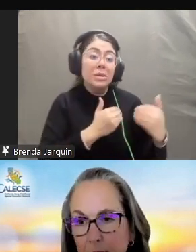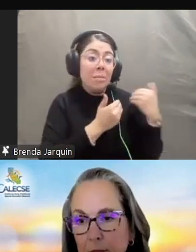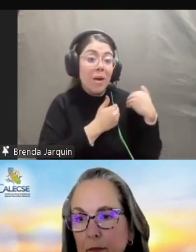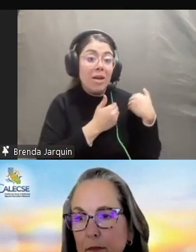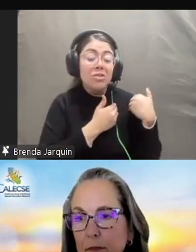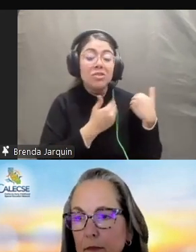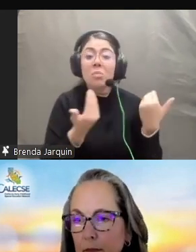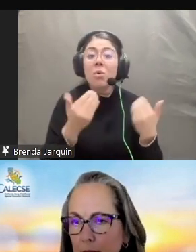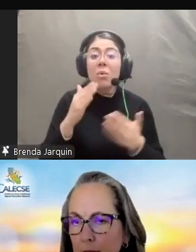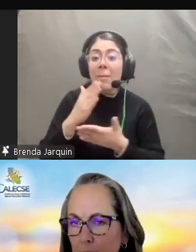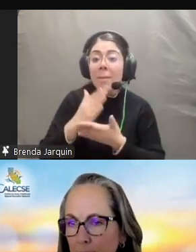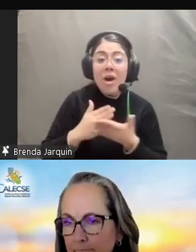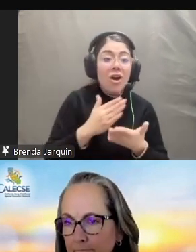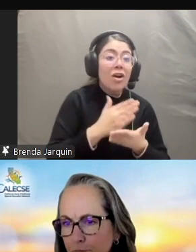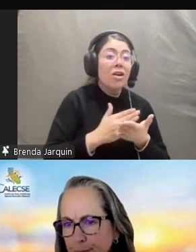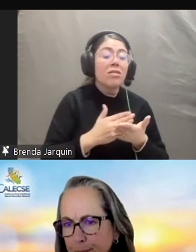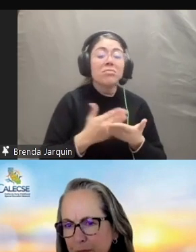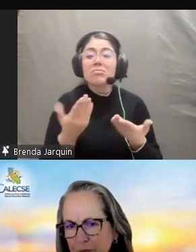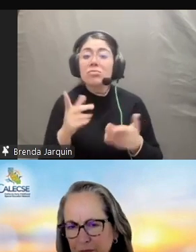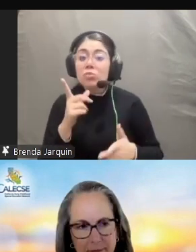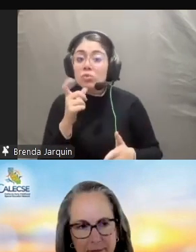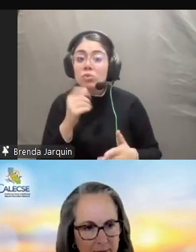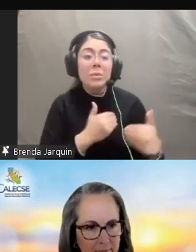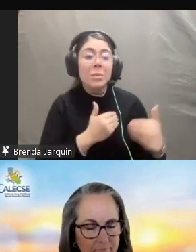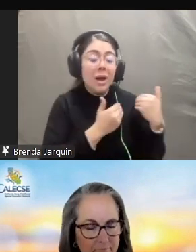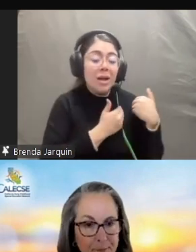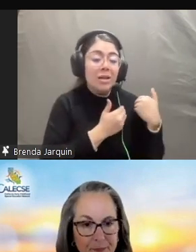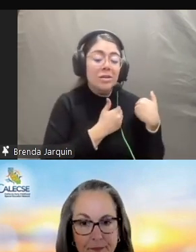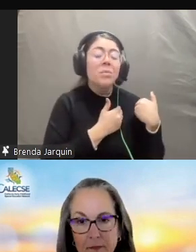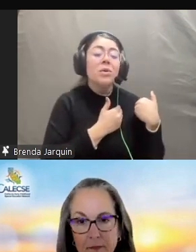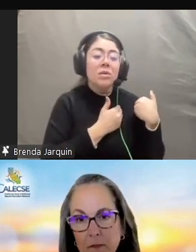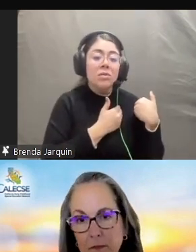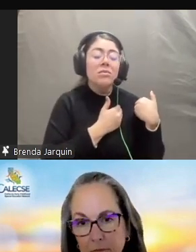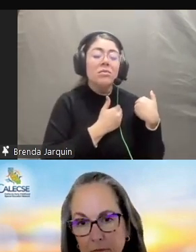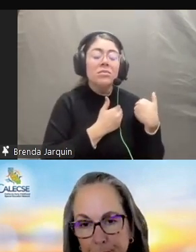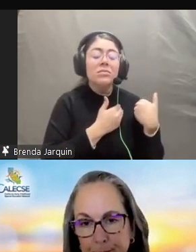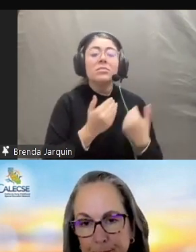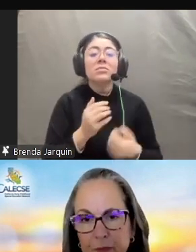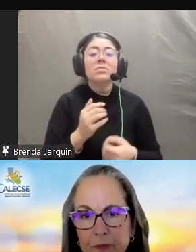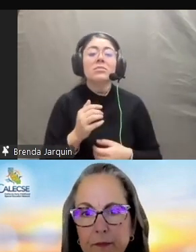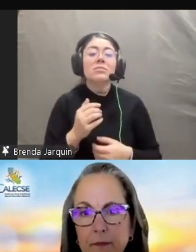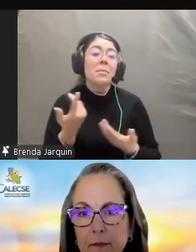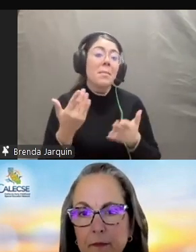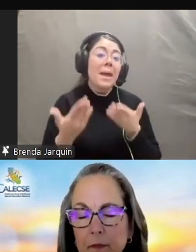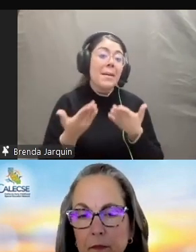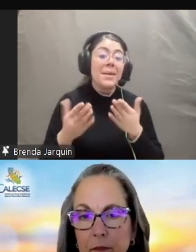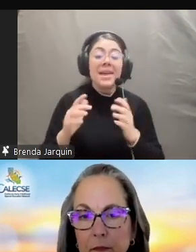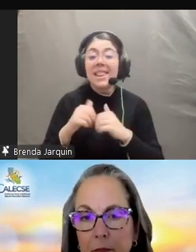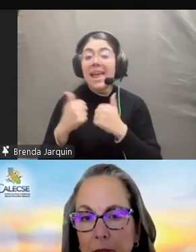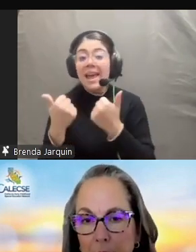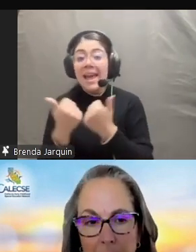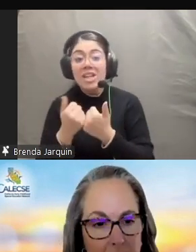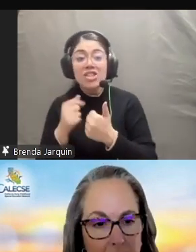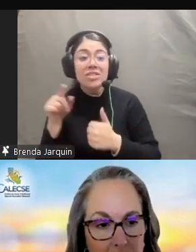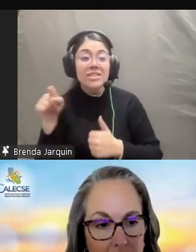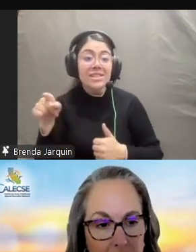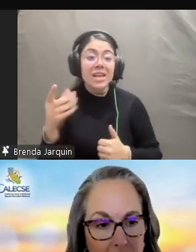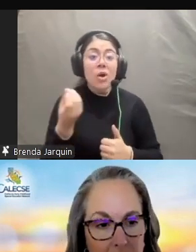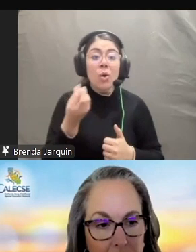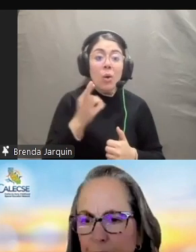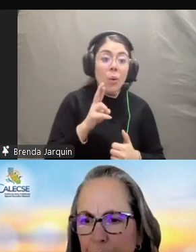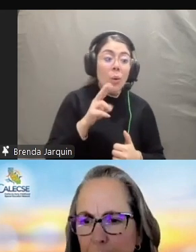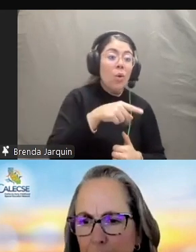piece, both on the LEA side and the regional center side. So looking at, do you have